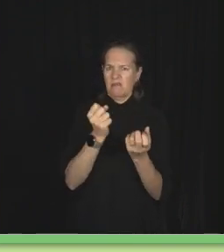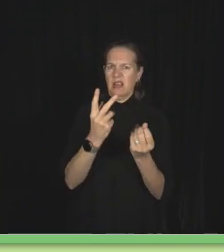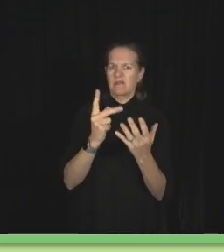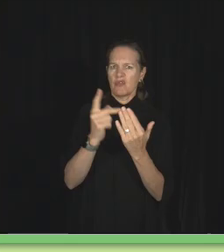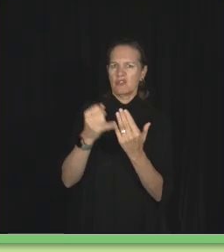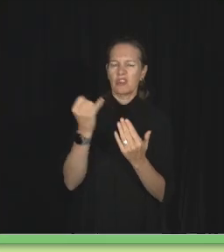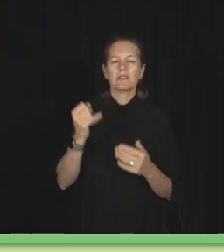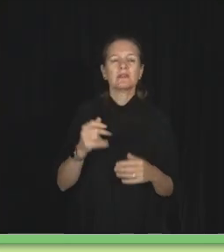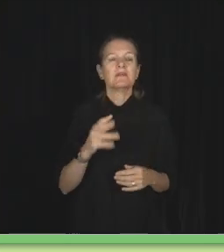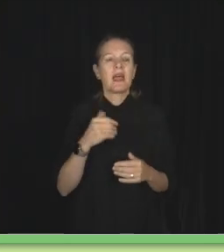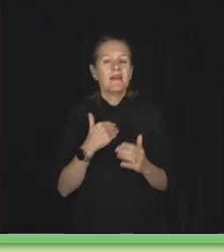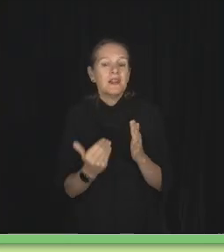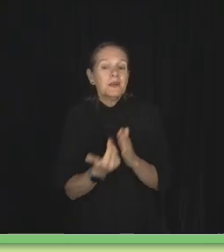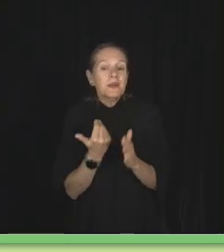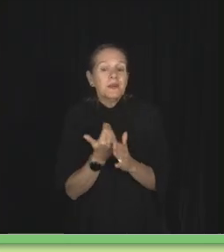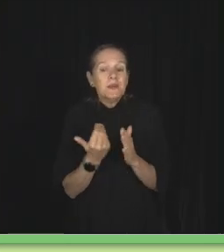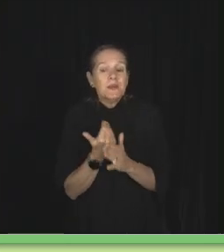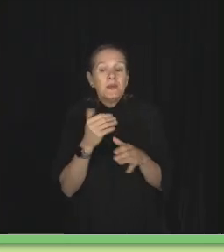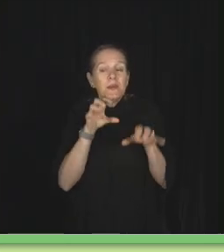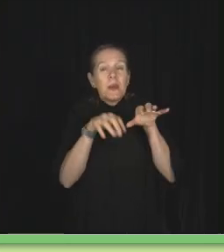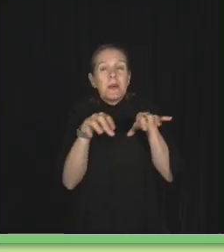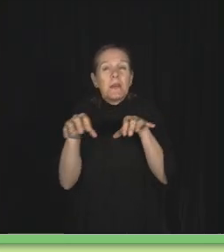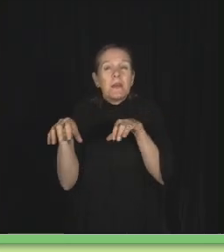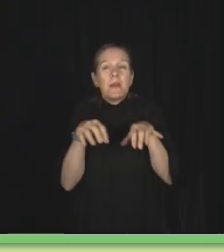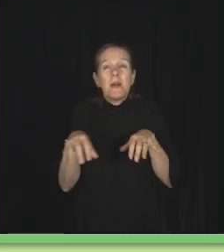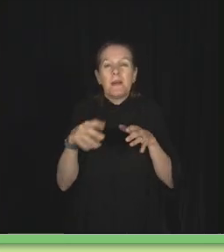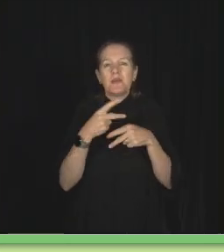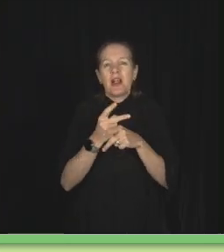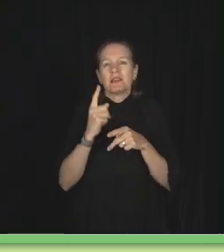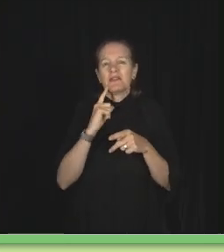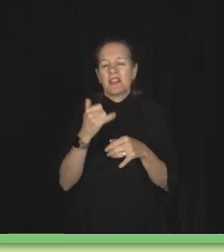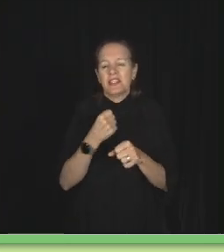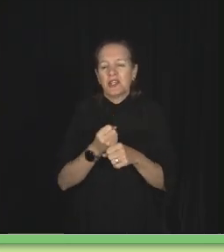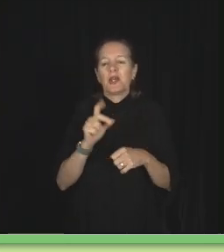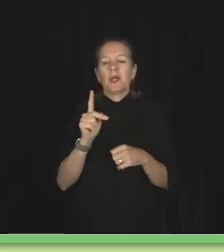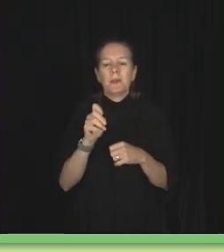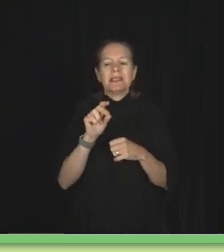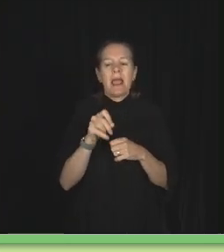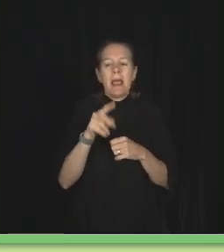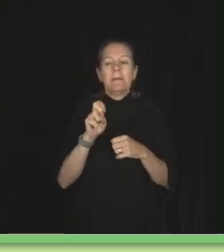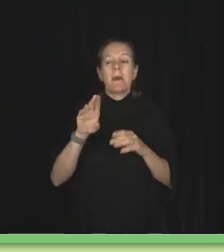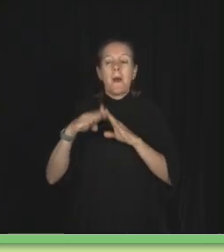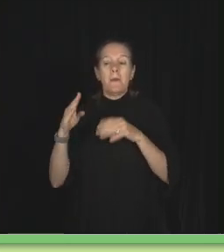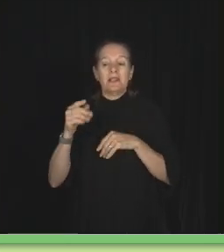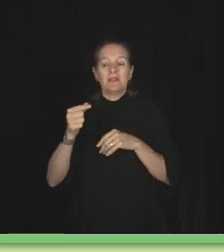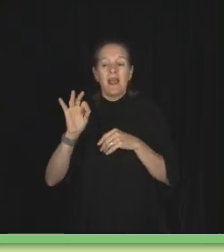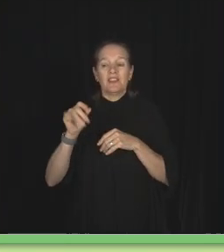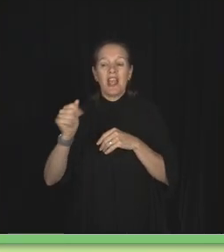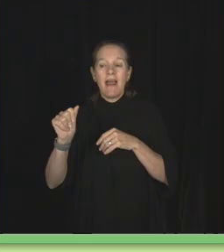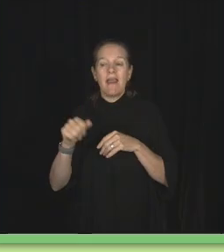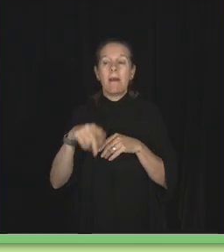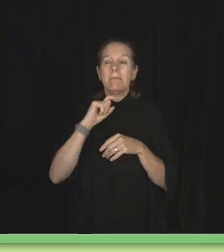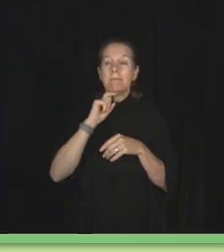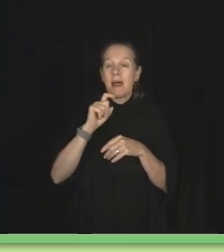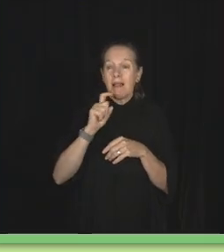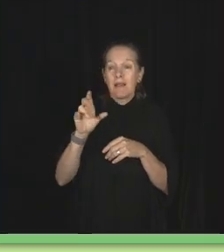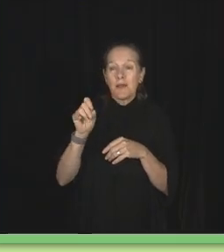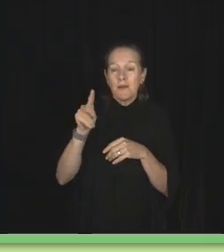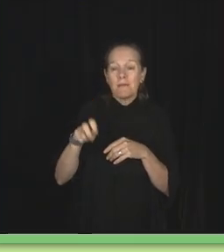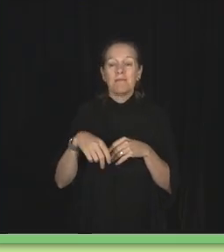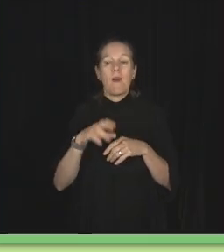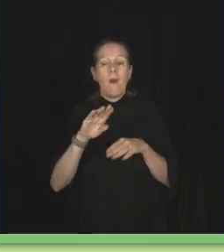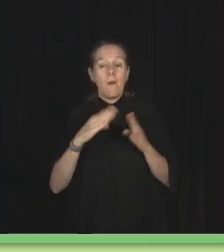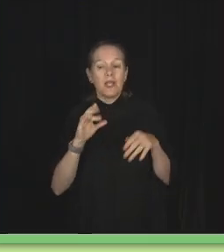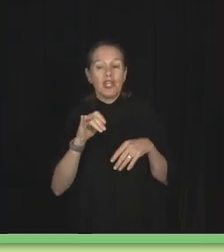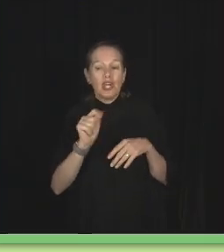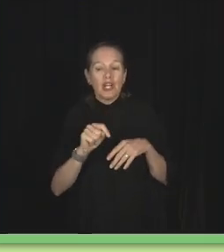some new incumbents and incubating projects for this year that came around. So Kubescape, OpenFGA, MetalCubed, OpenYurt, Kserve, and Lima